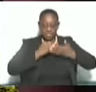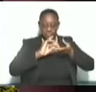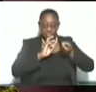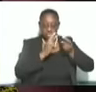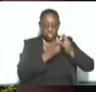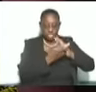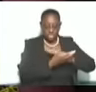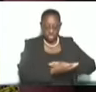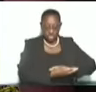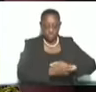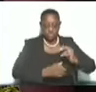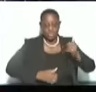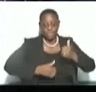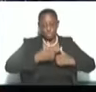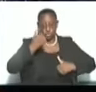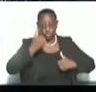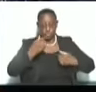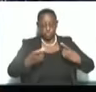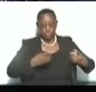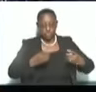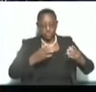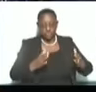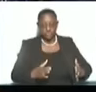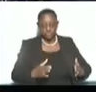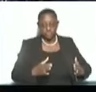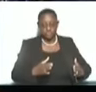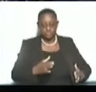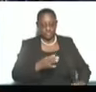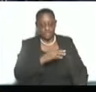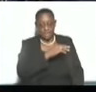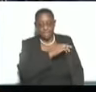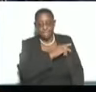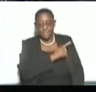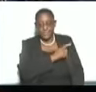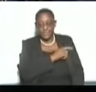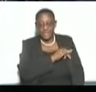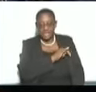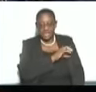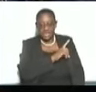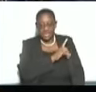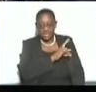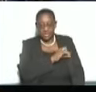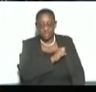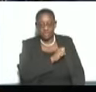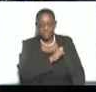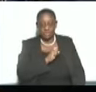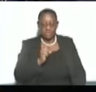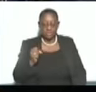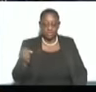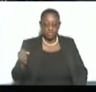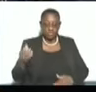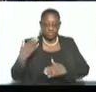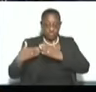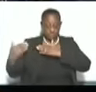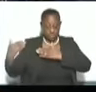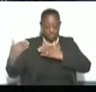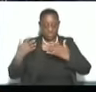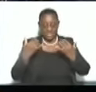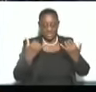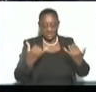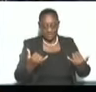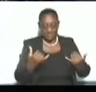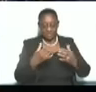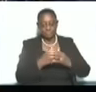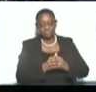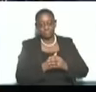majority rule, the Sir Lyndon Penland political era, and this present era. Minister